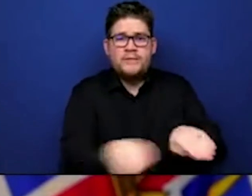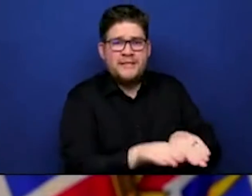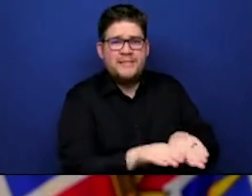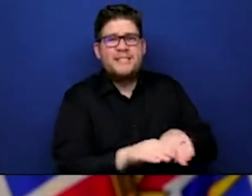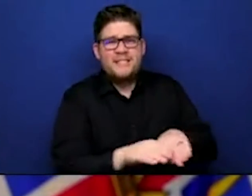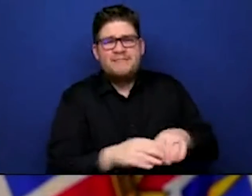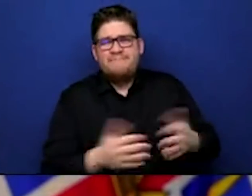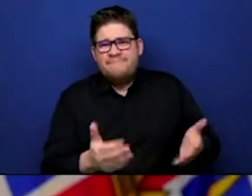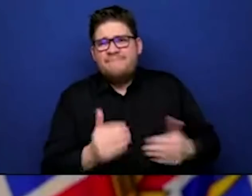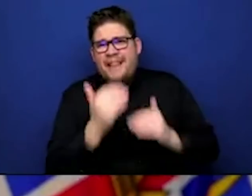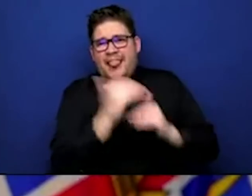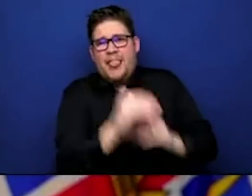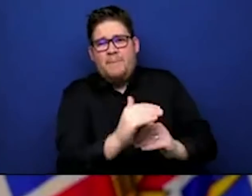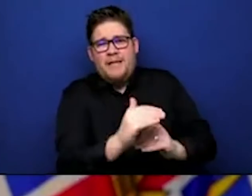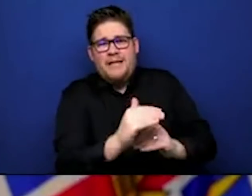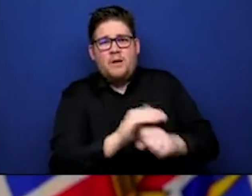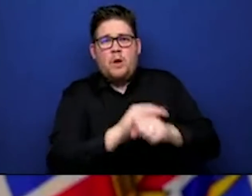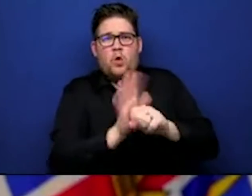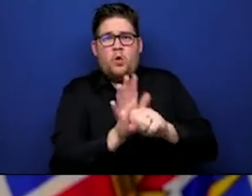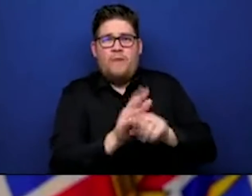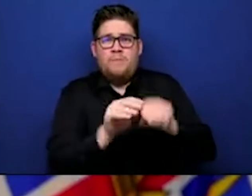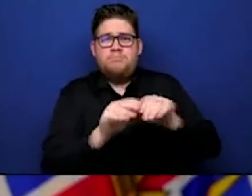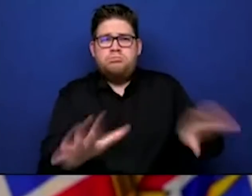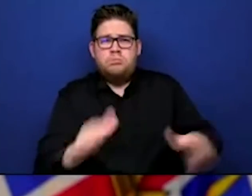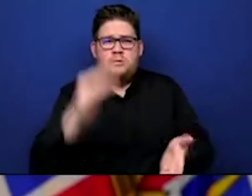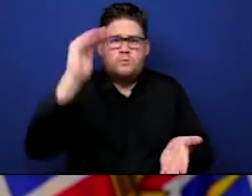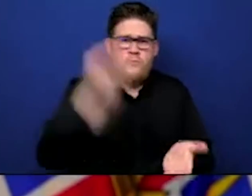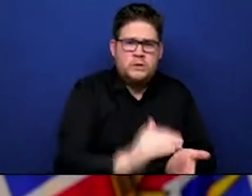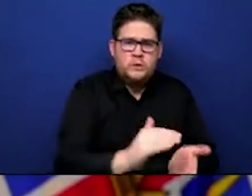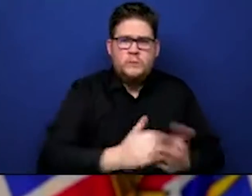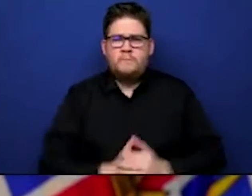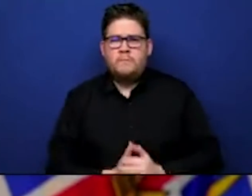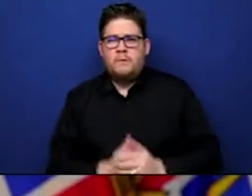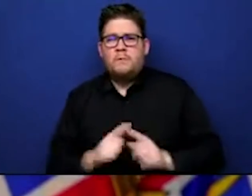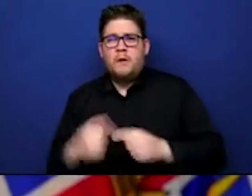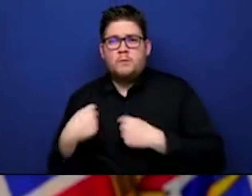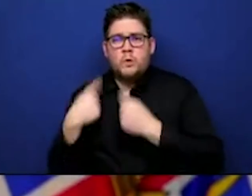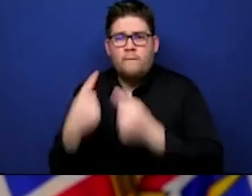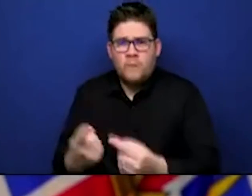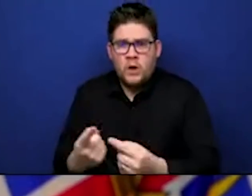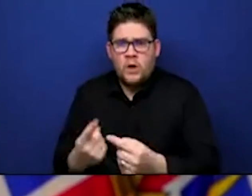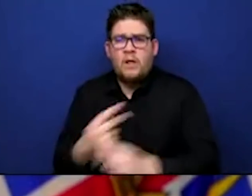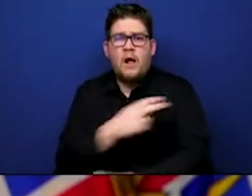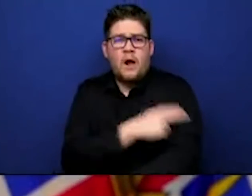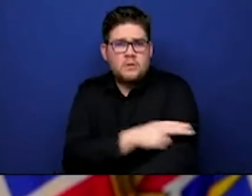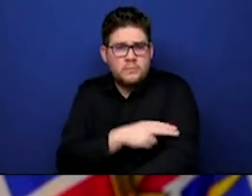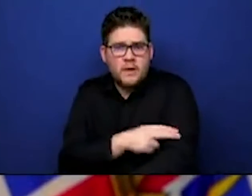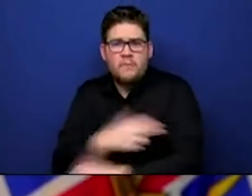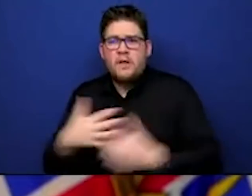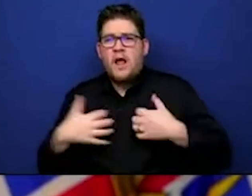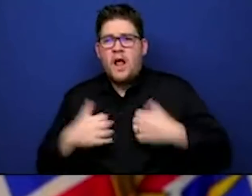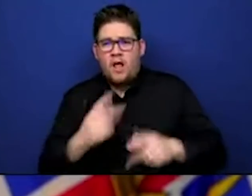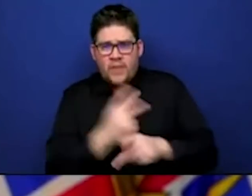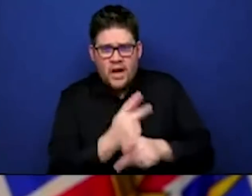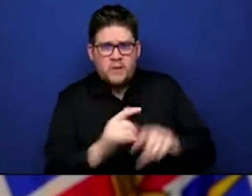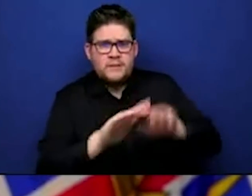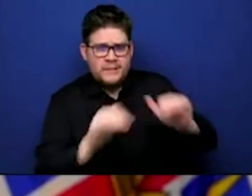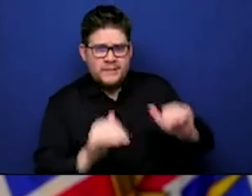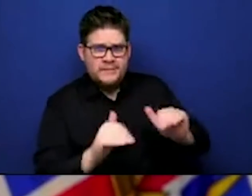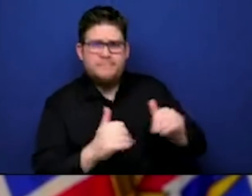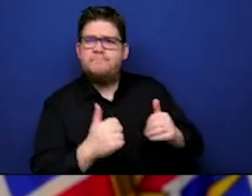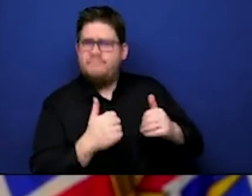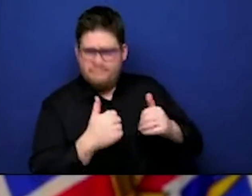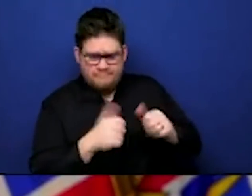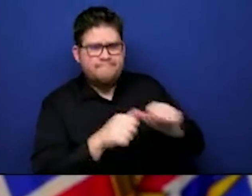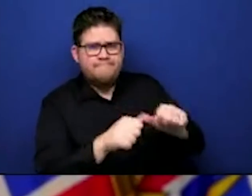virus and ensure that our healthcare system is functioning and that people are protected as best we can. And that has meant we've been able to